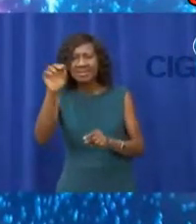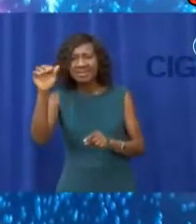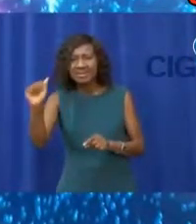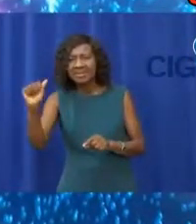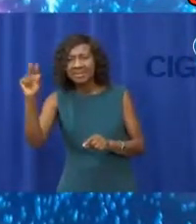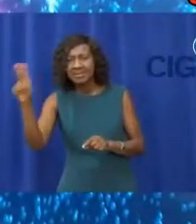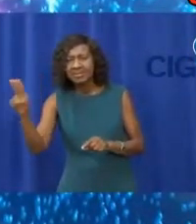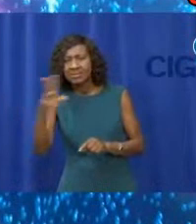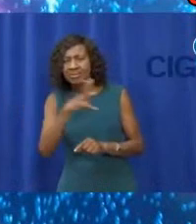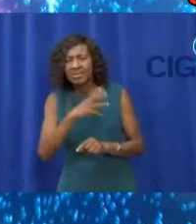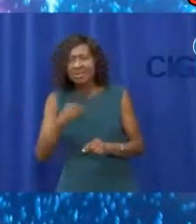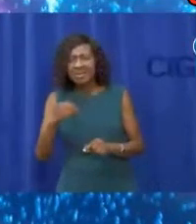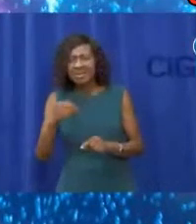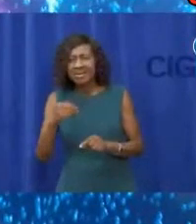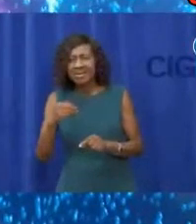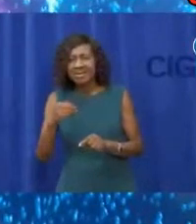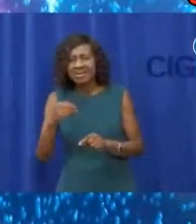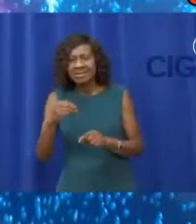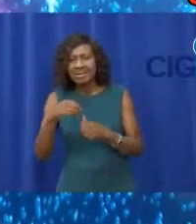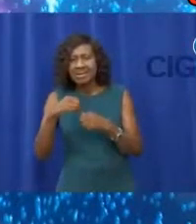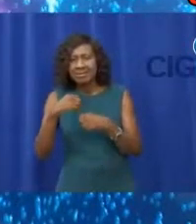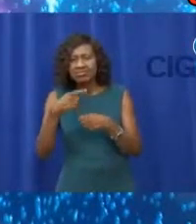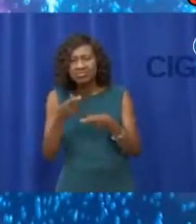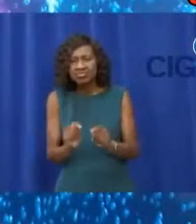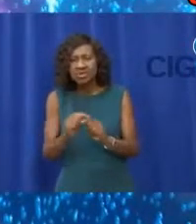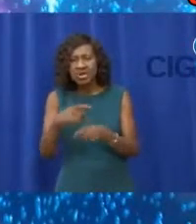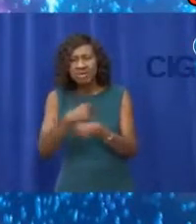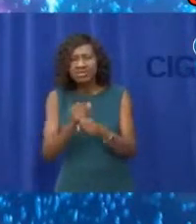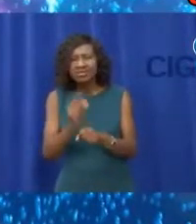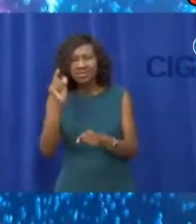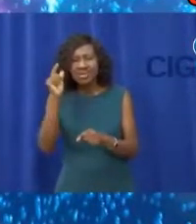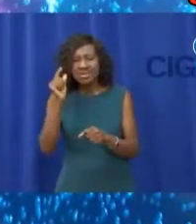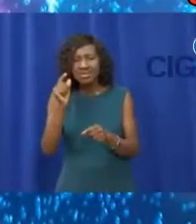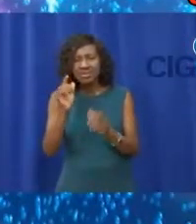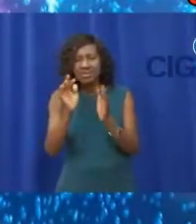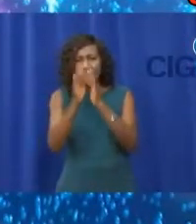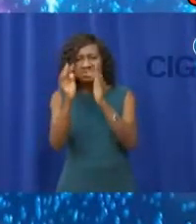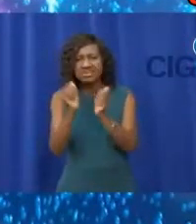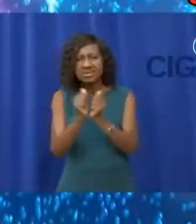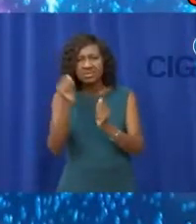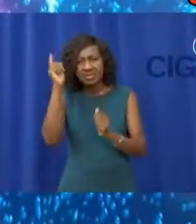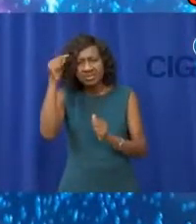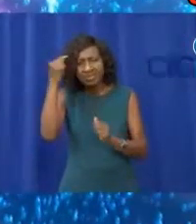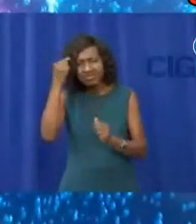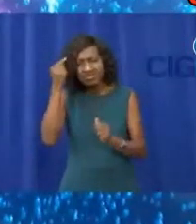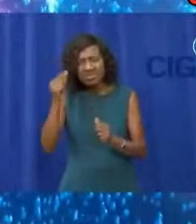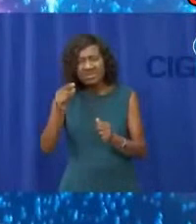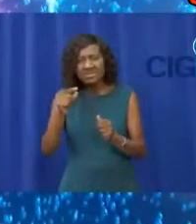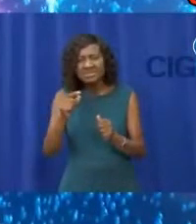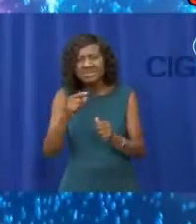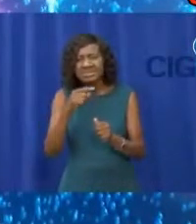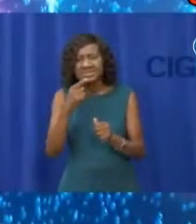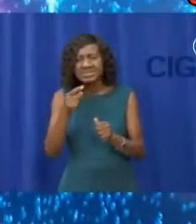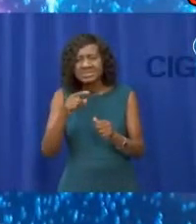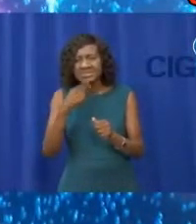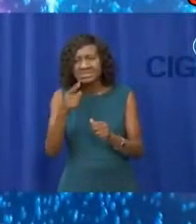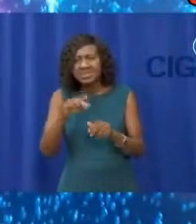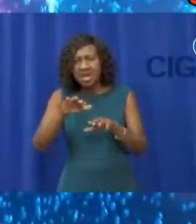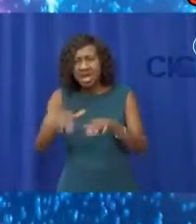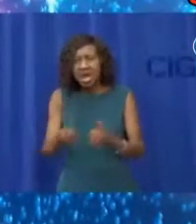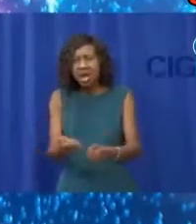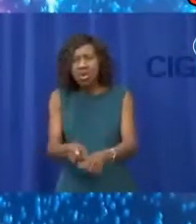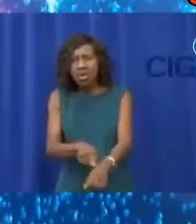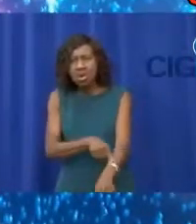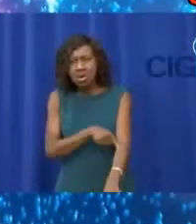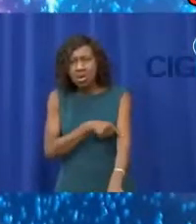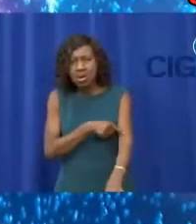Assessment Unit, and have then attempted to make contact with government to no avail. Can you say how long people are waiting on average to get